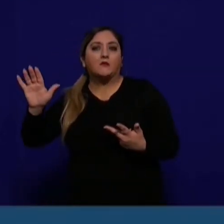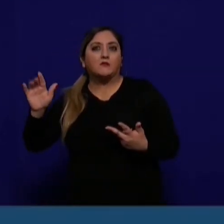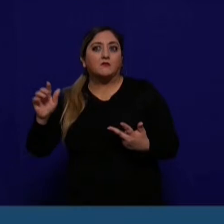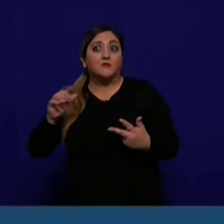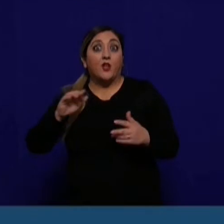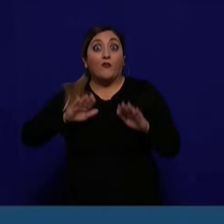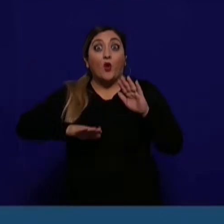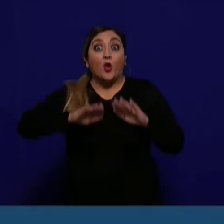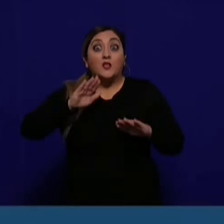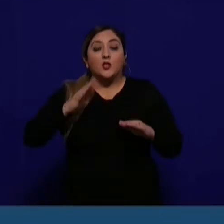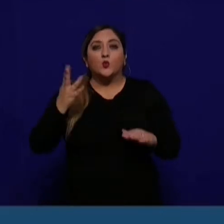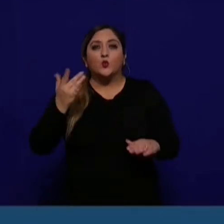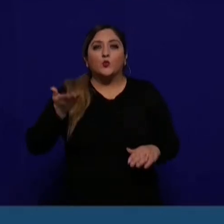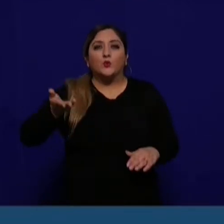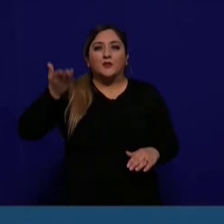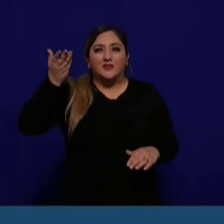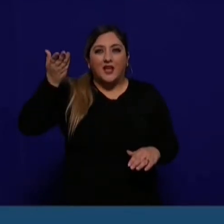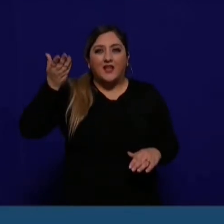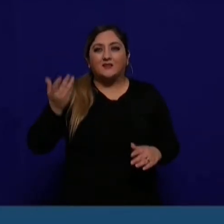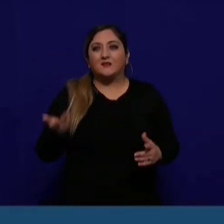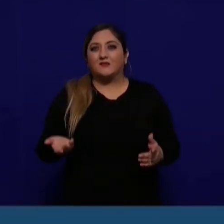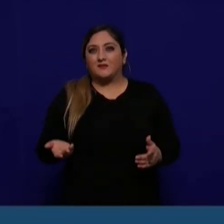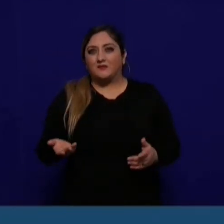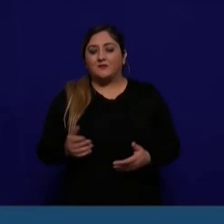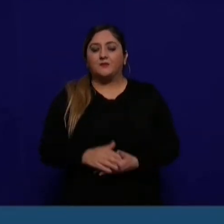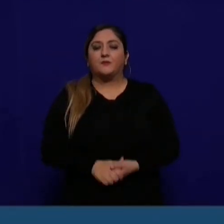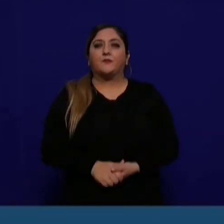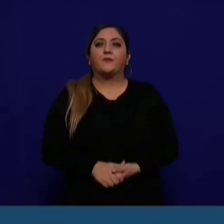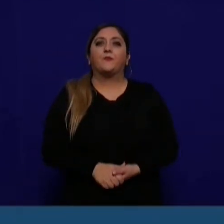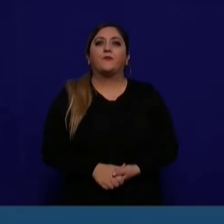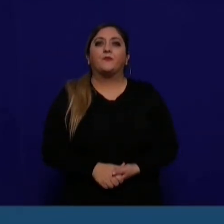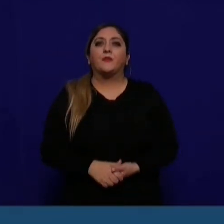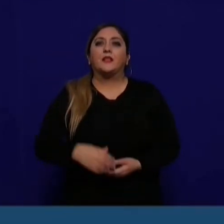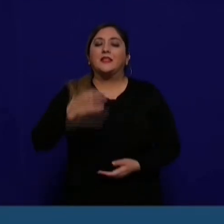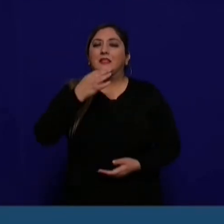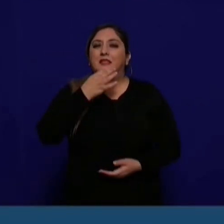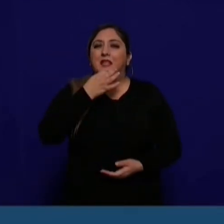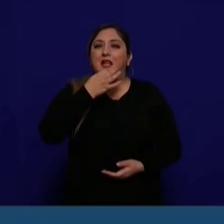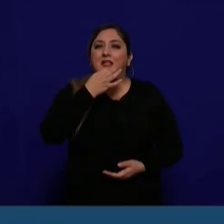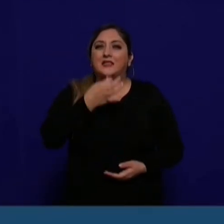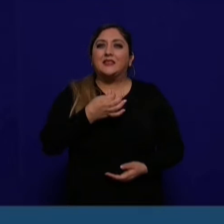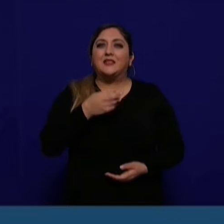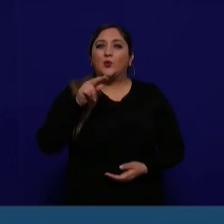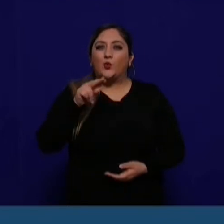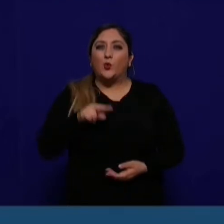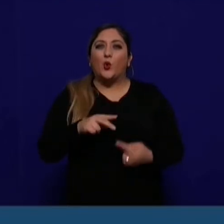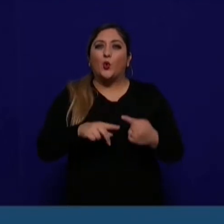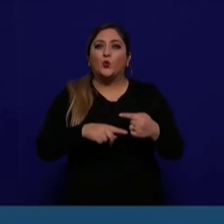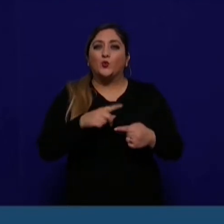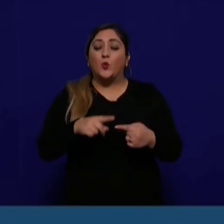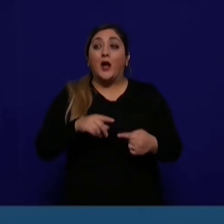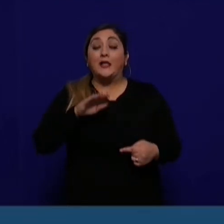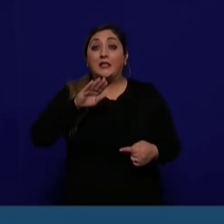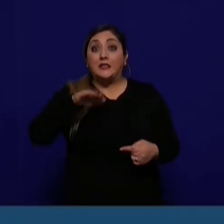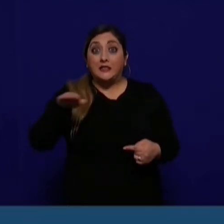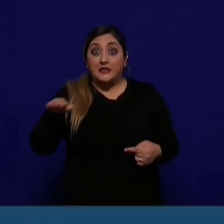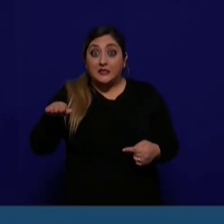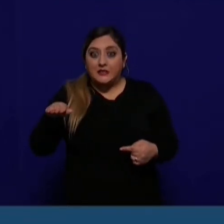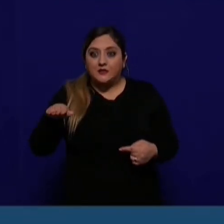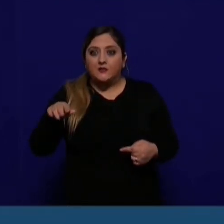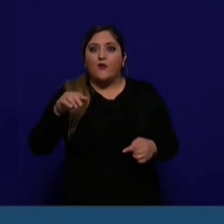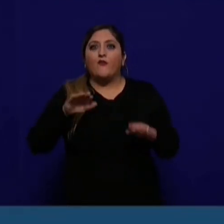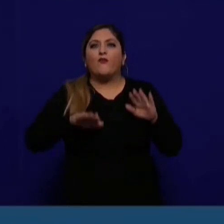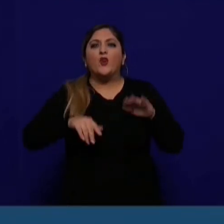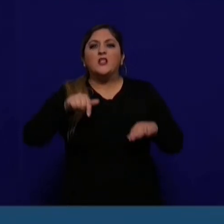have, or simply they're very hesitant to take it? And just in case, would these people who refuse to take it now have the chance to take it